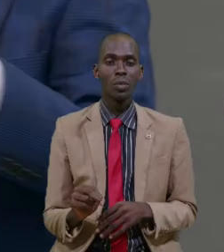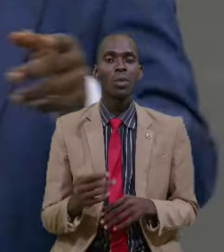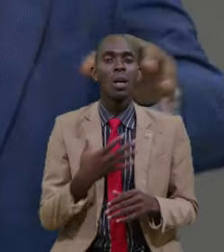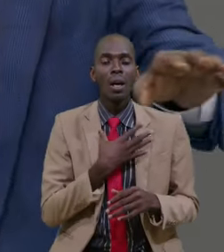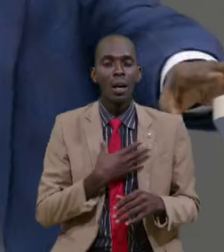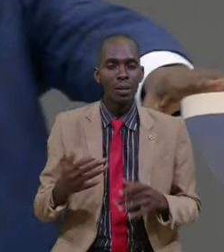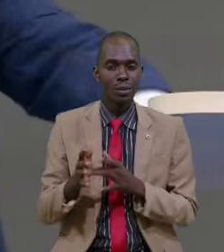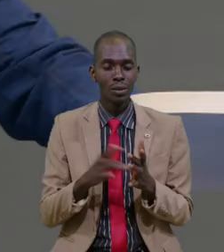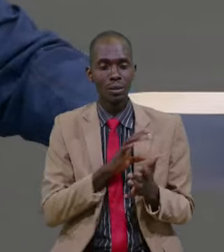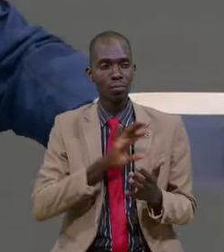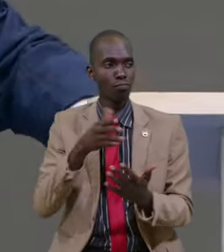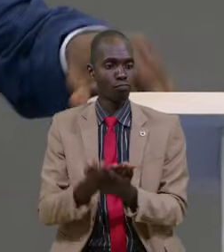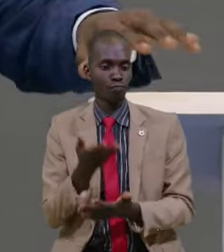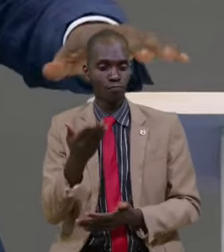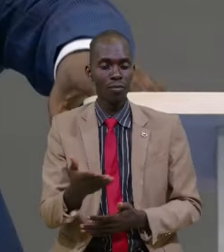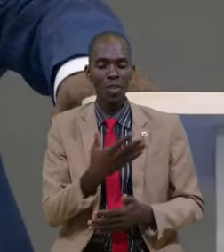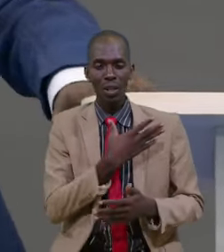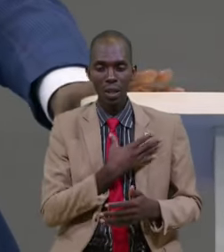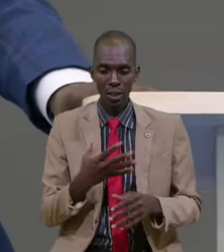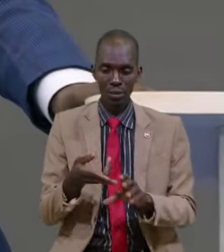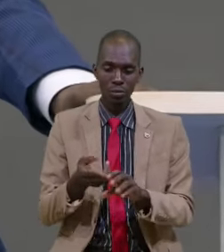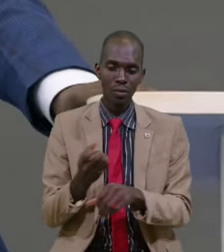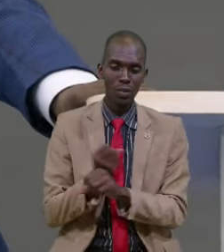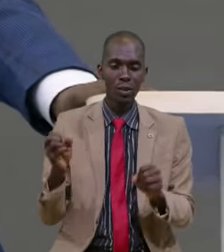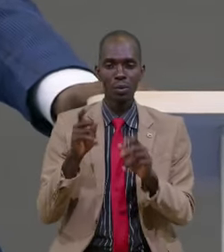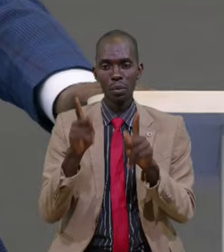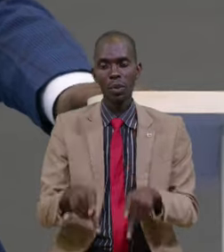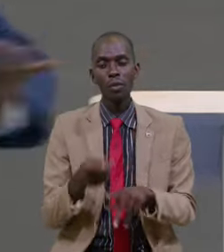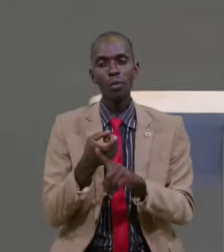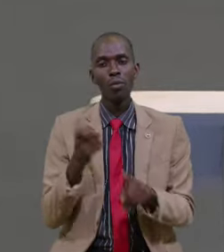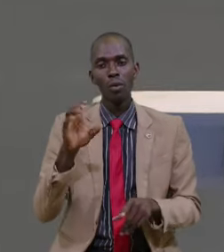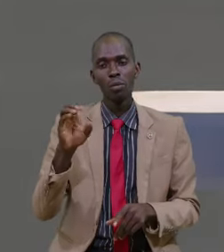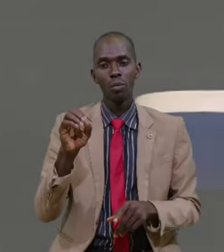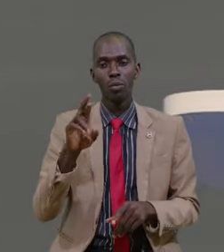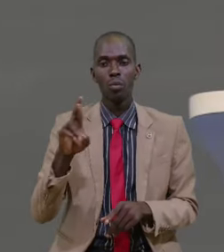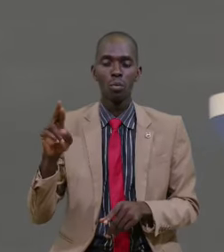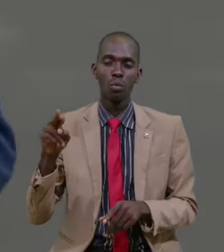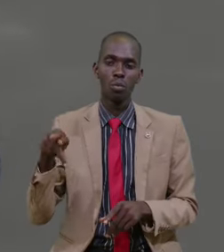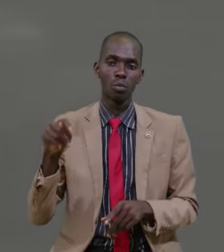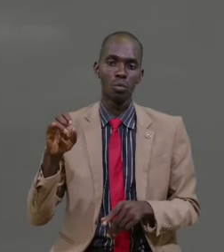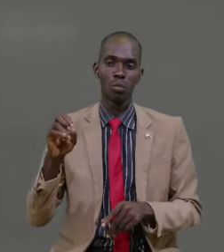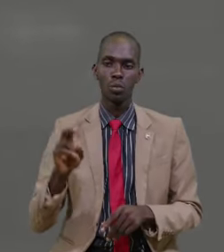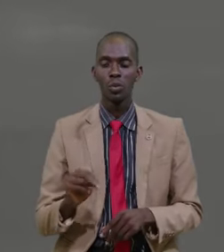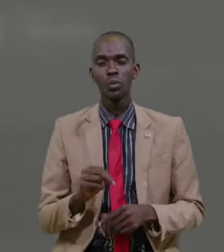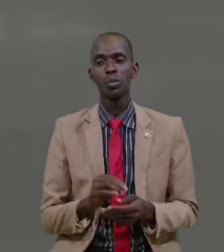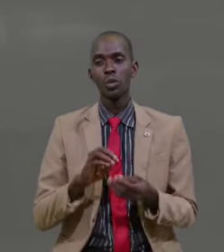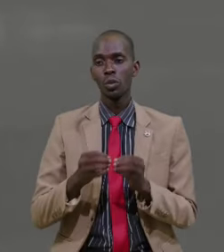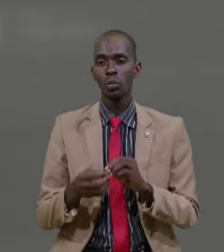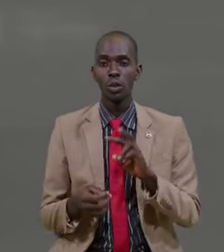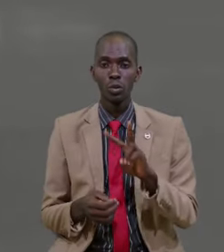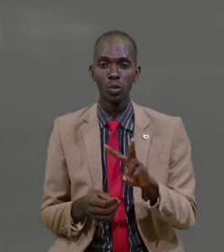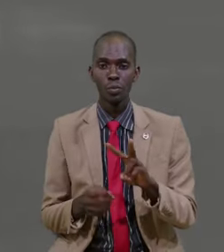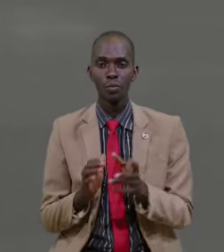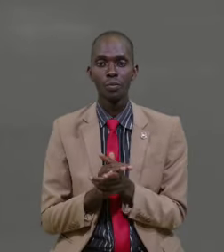that corruption. Number one is freedom from the bondage of corruption. Number two is